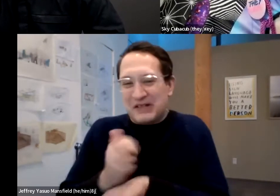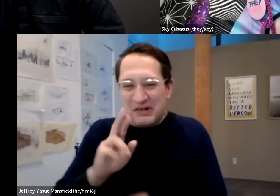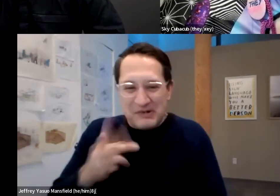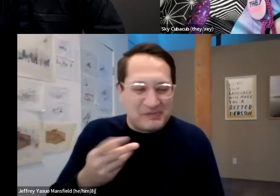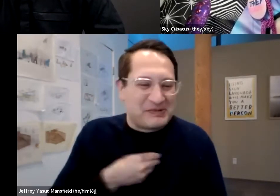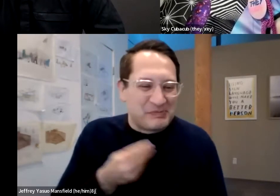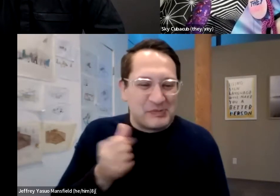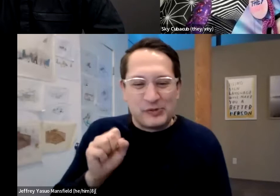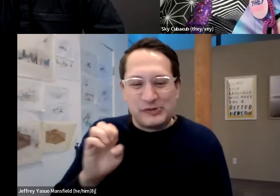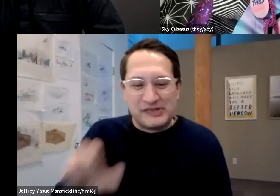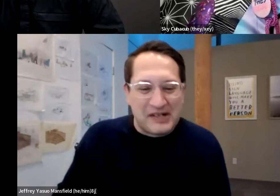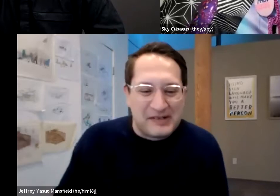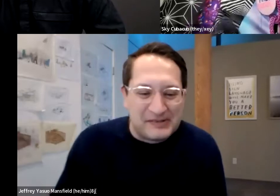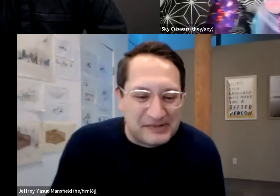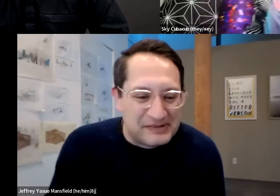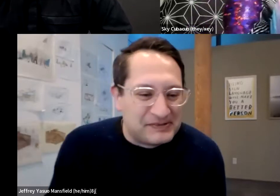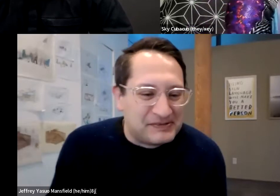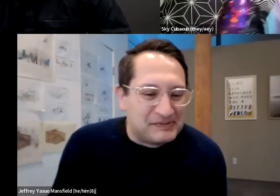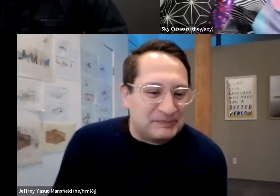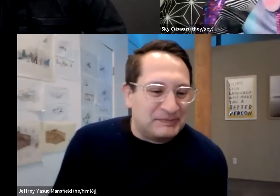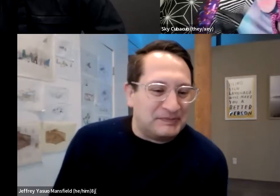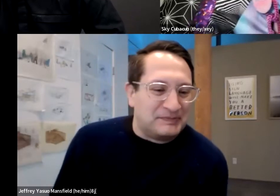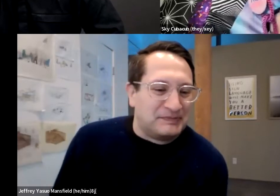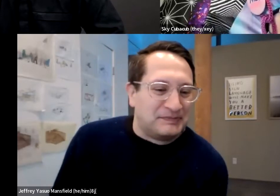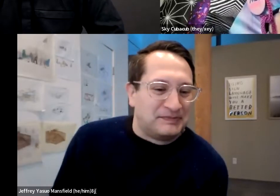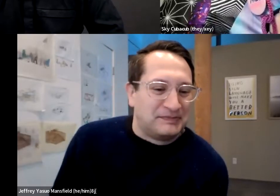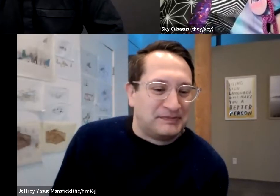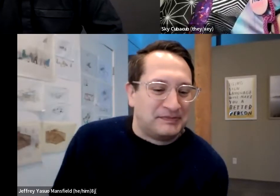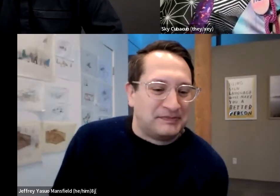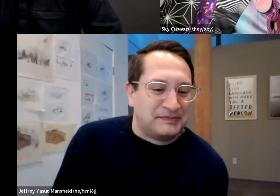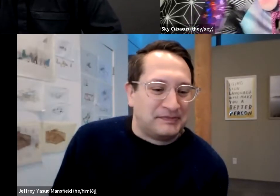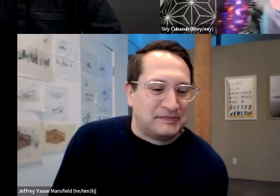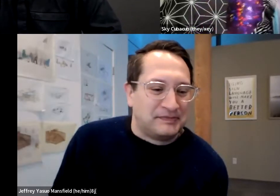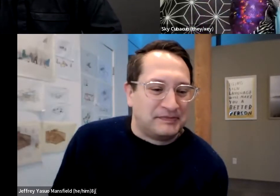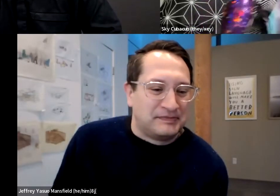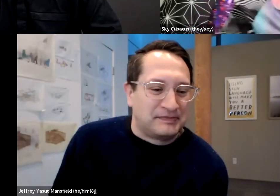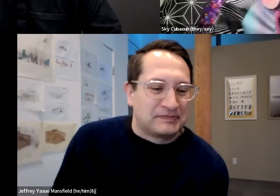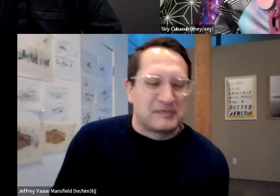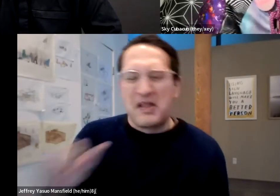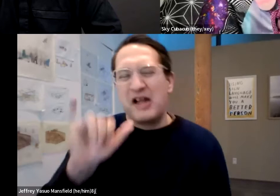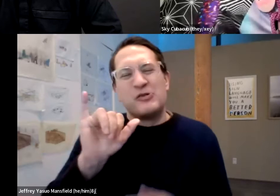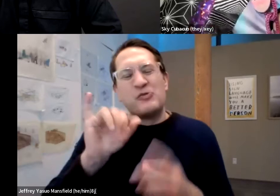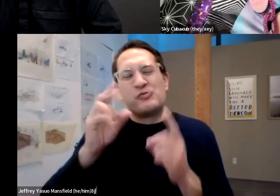of slides, and give me just a second here to get set up.